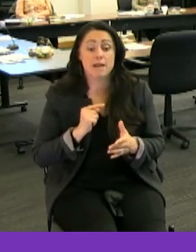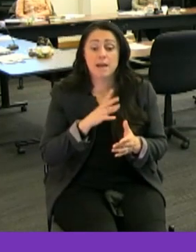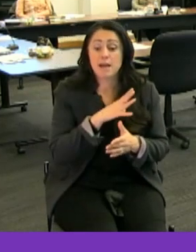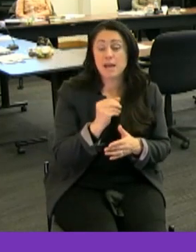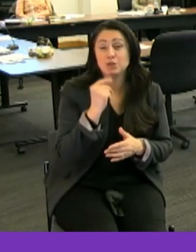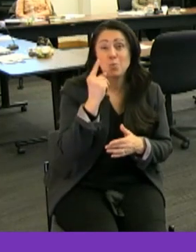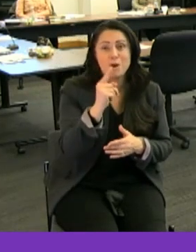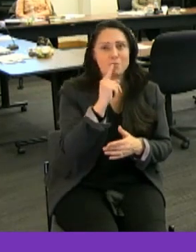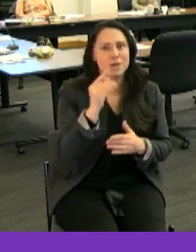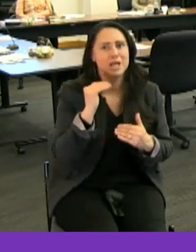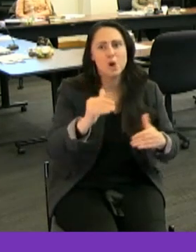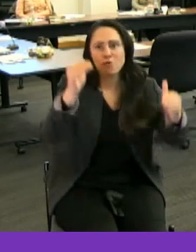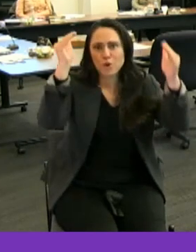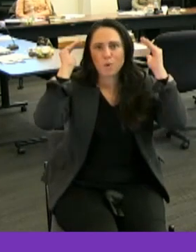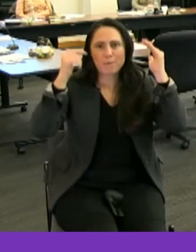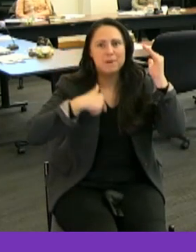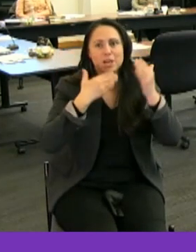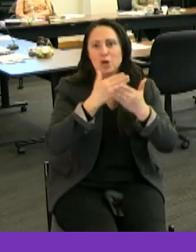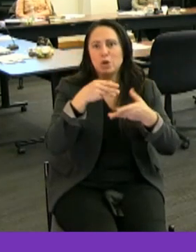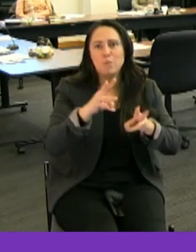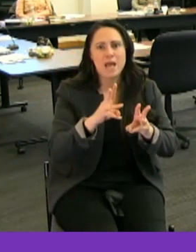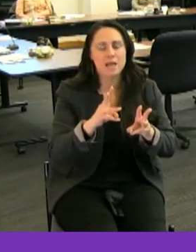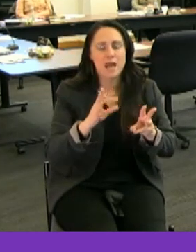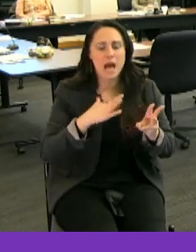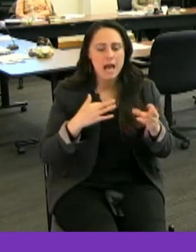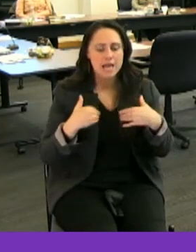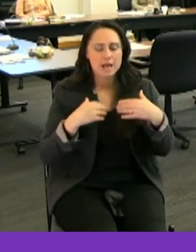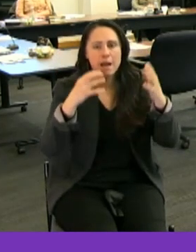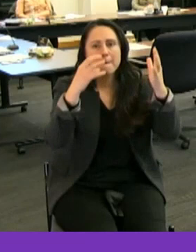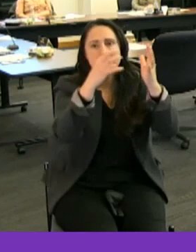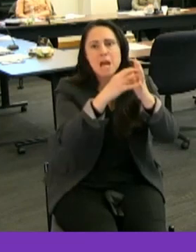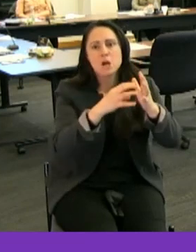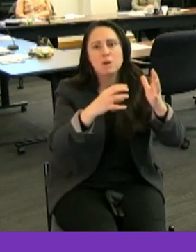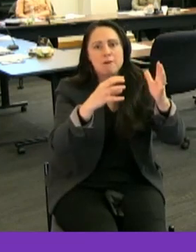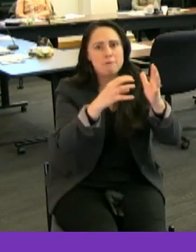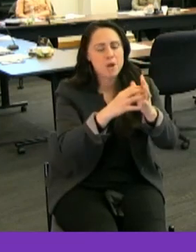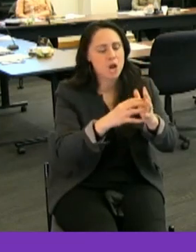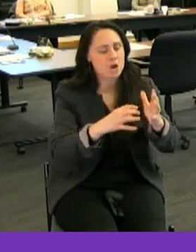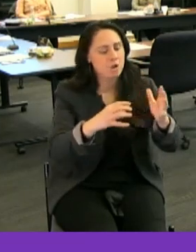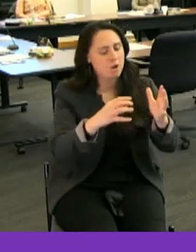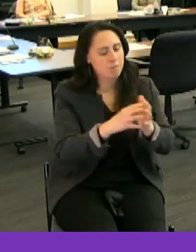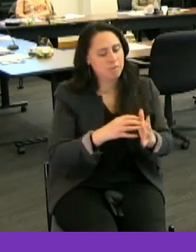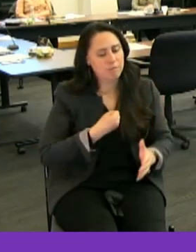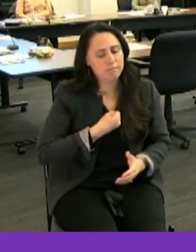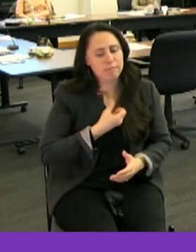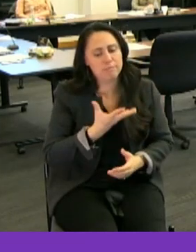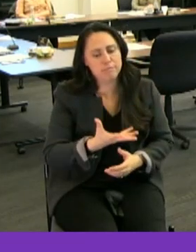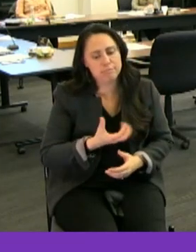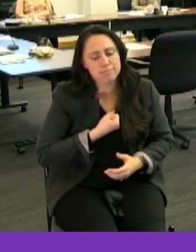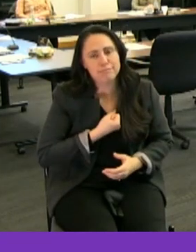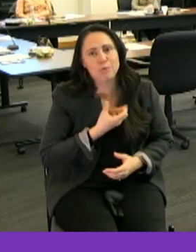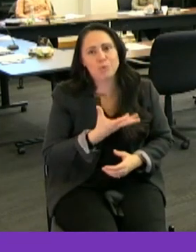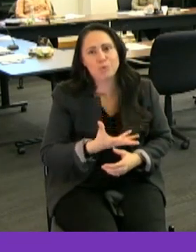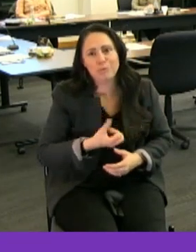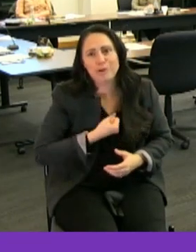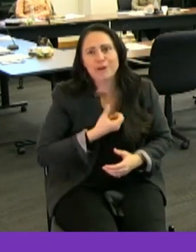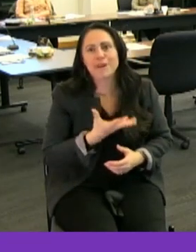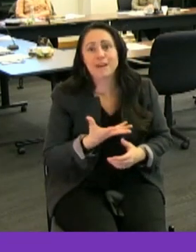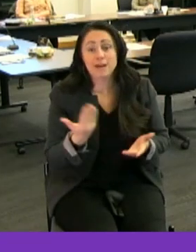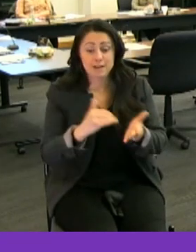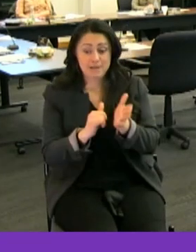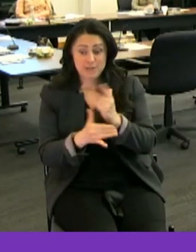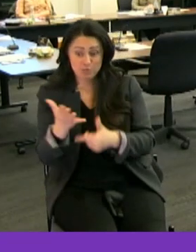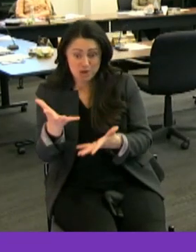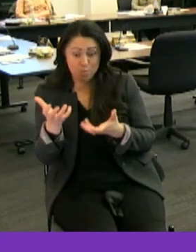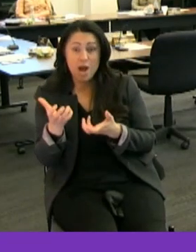actually overwhelmed me in a good way. I had paragraphs on paragraphs of people just venting to me. And again, that's what I